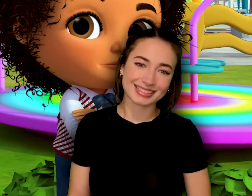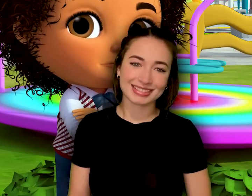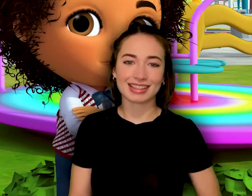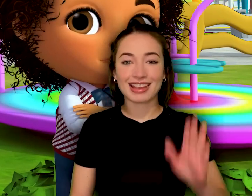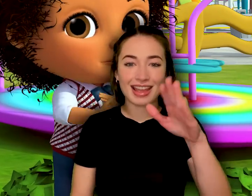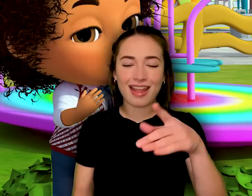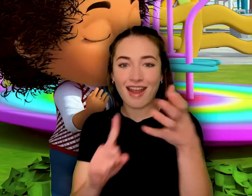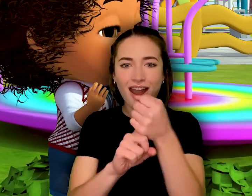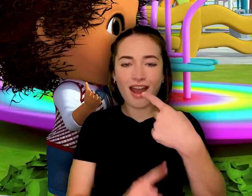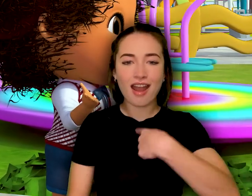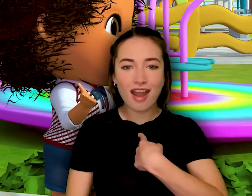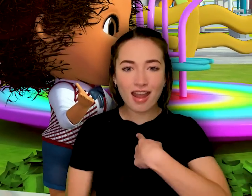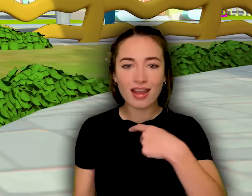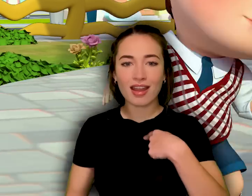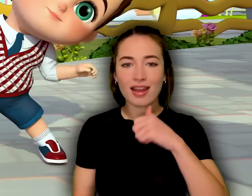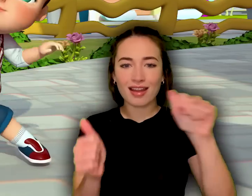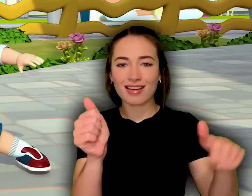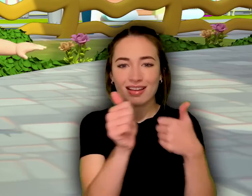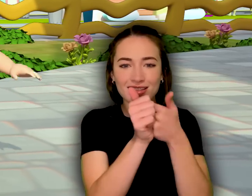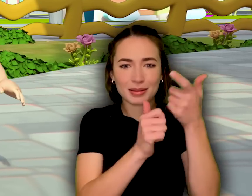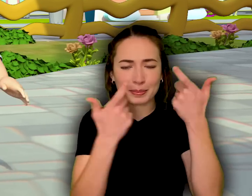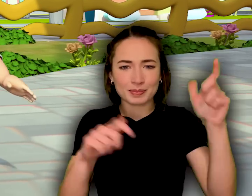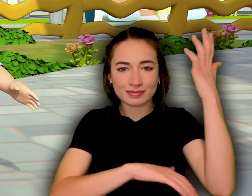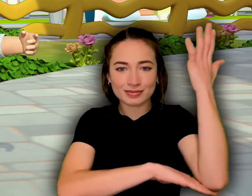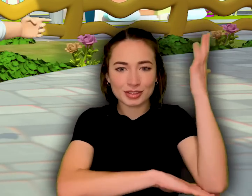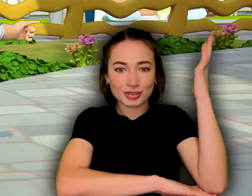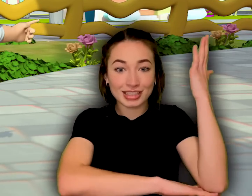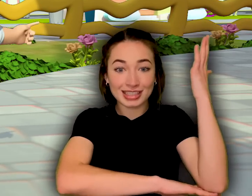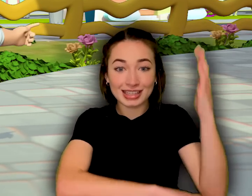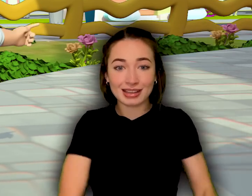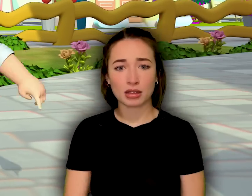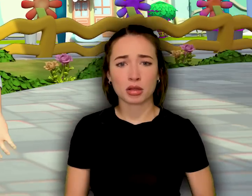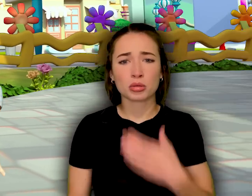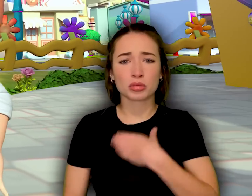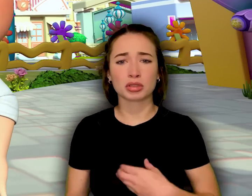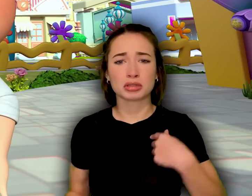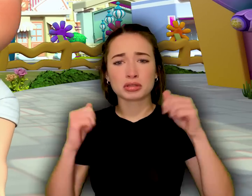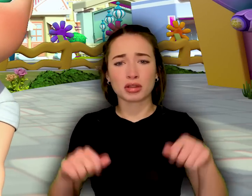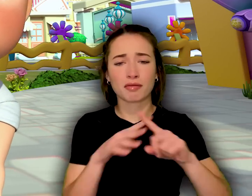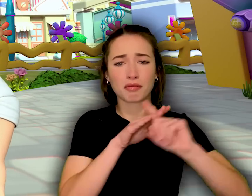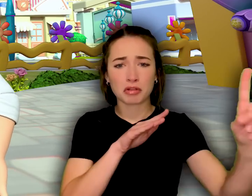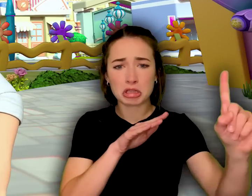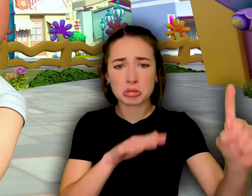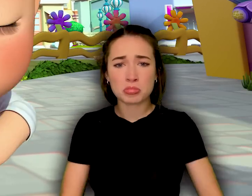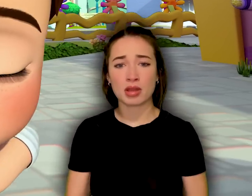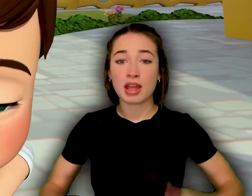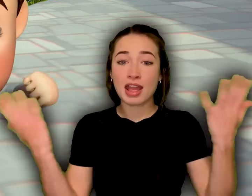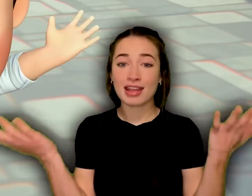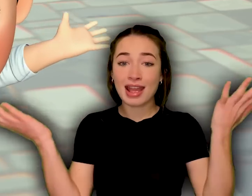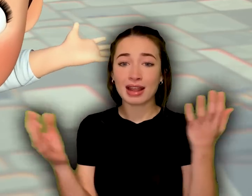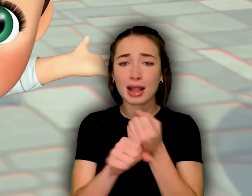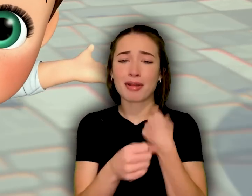away hey hey you caught me I was behind that big tree oh I wish that I could